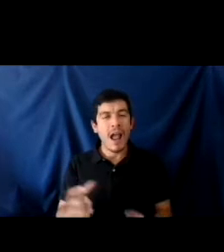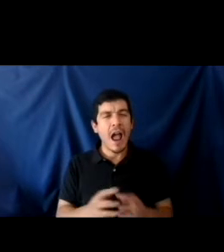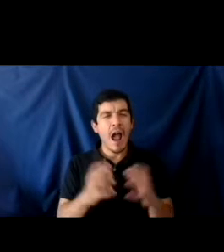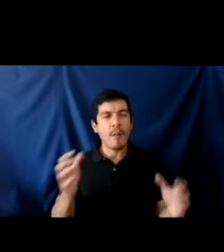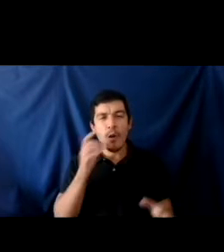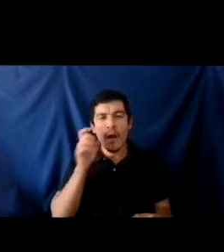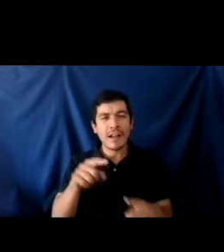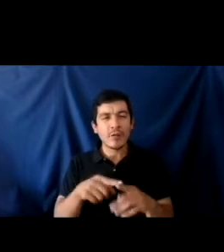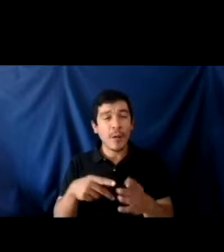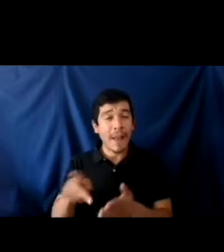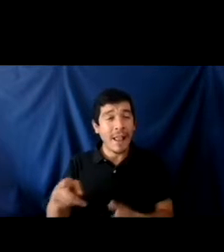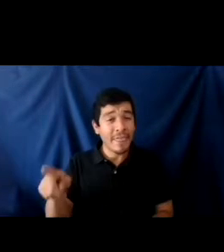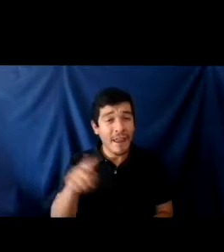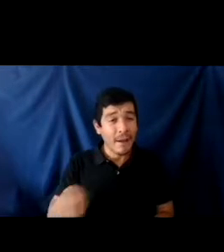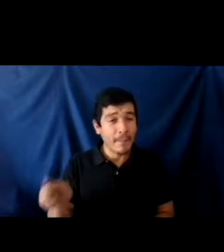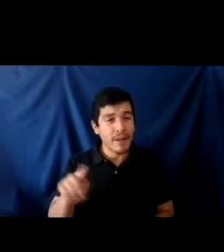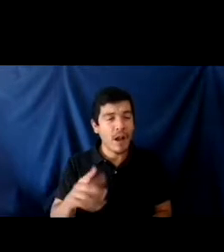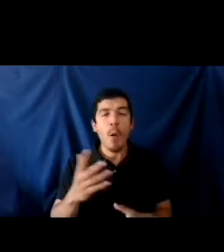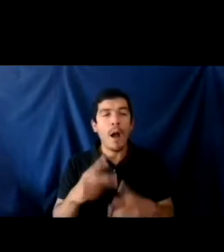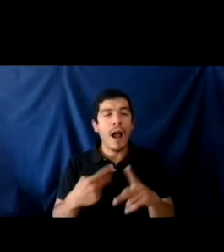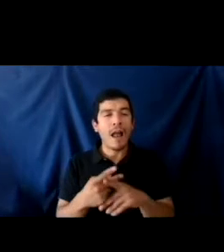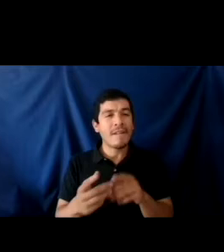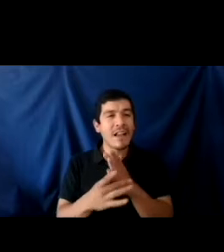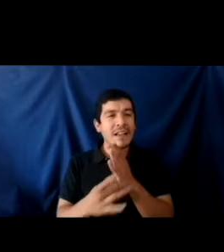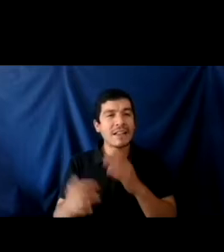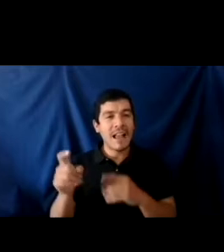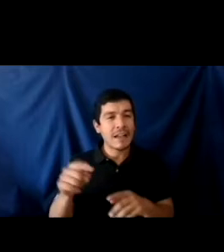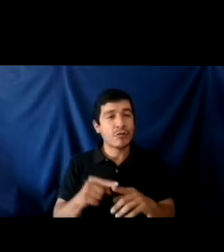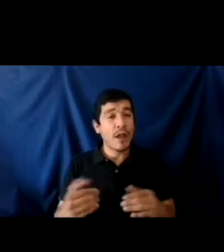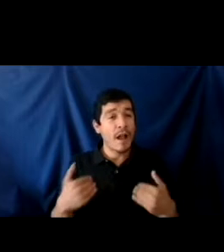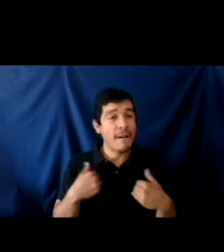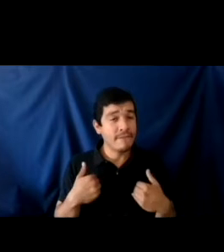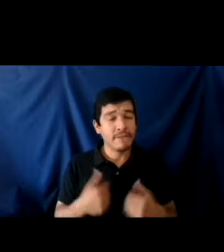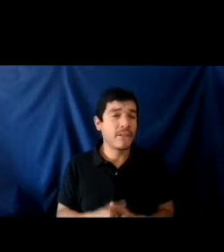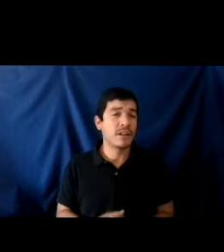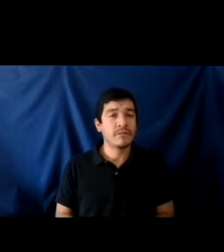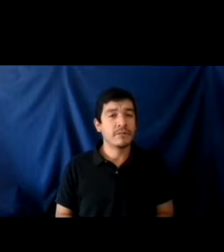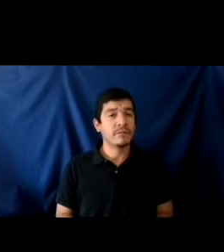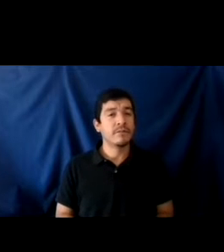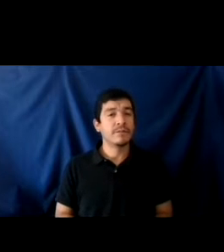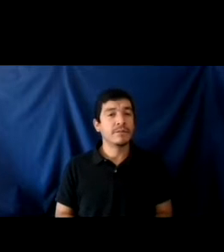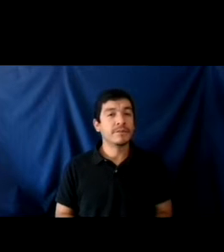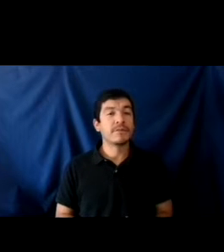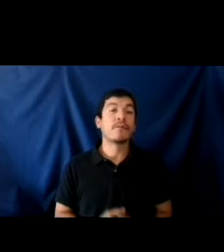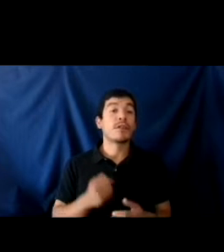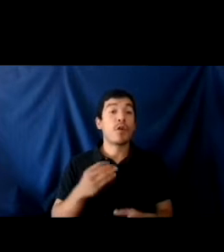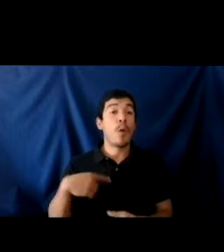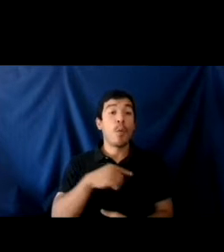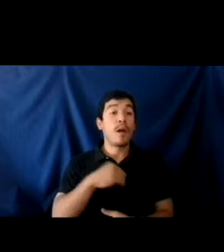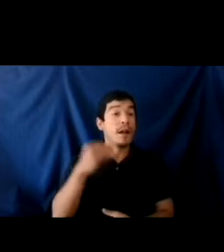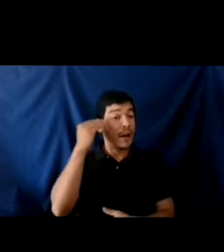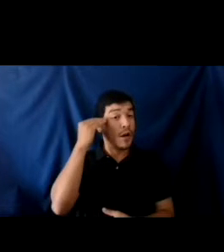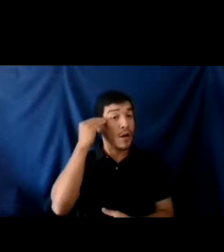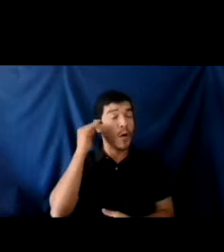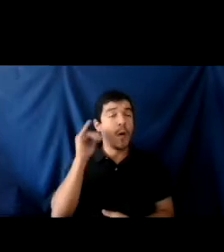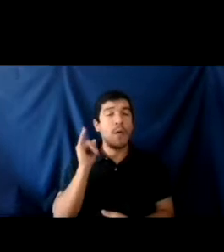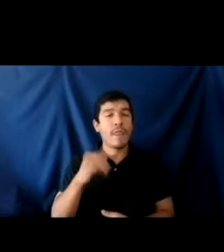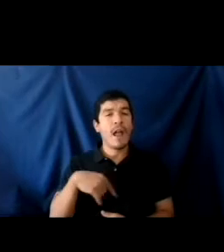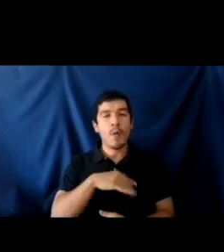need to pay them? What kind of skills would they need to have? And so we know that we would